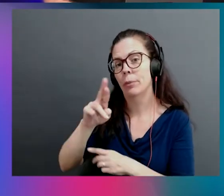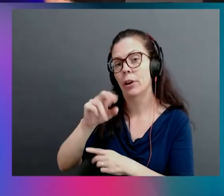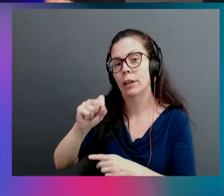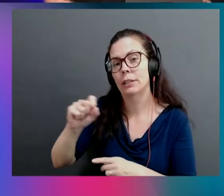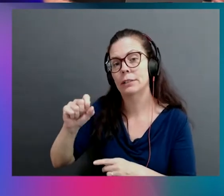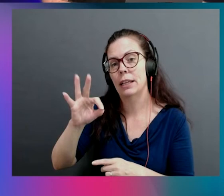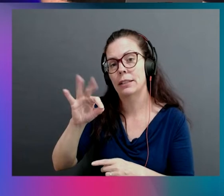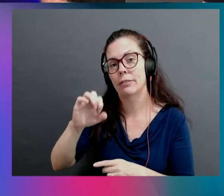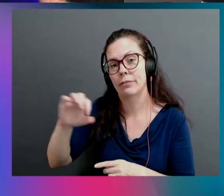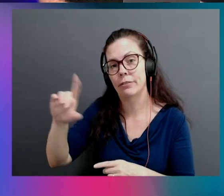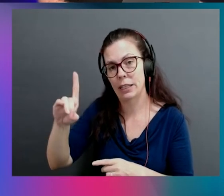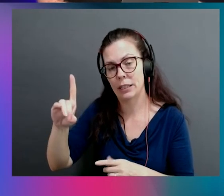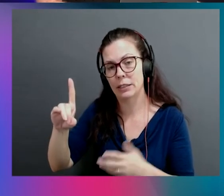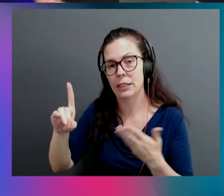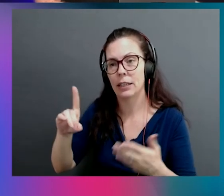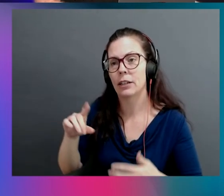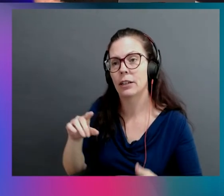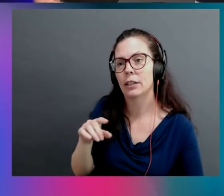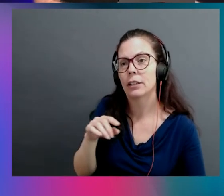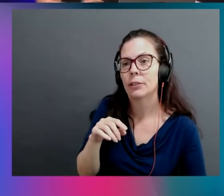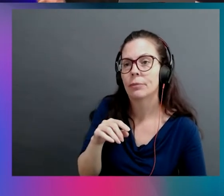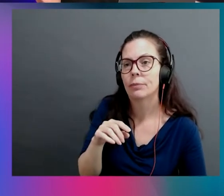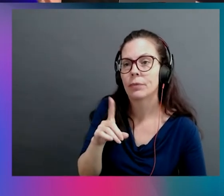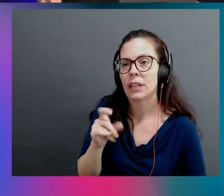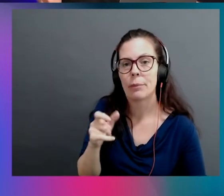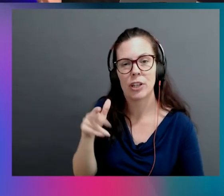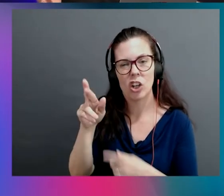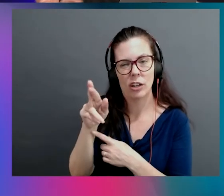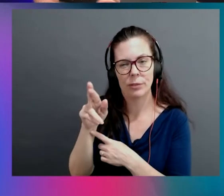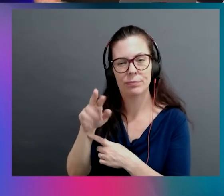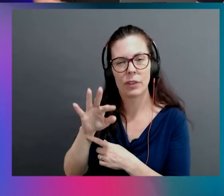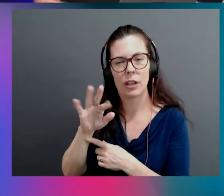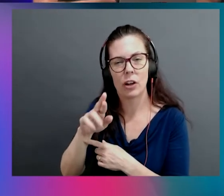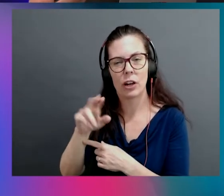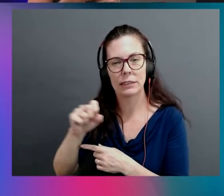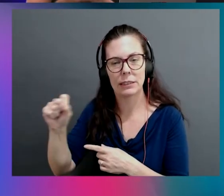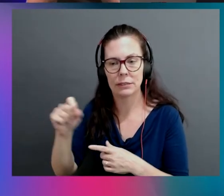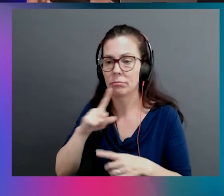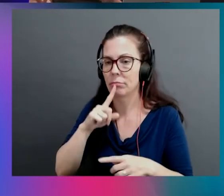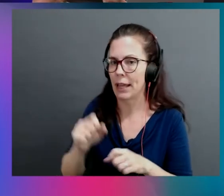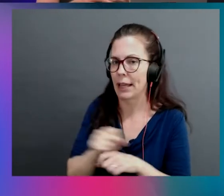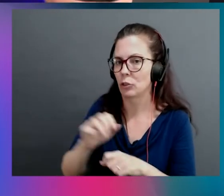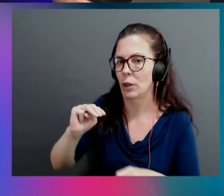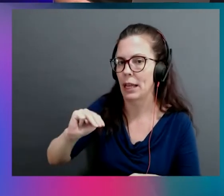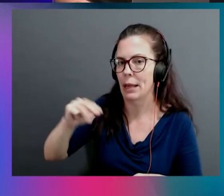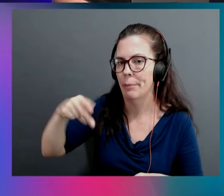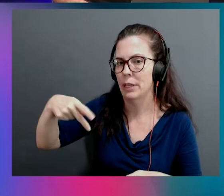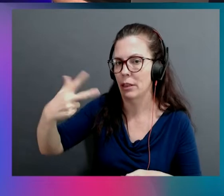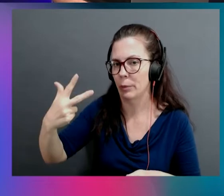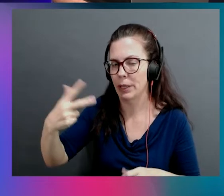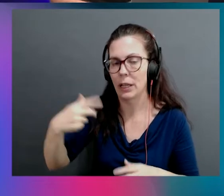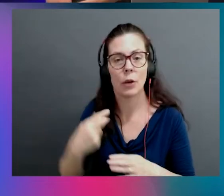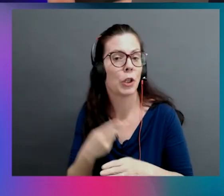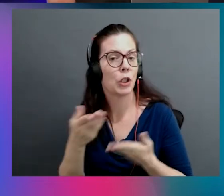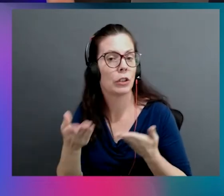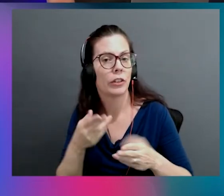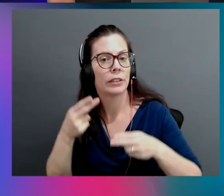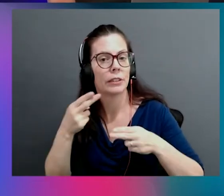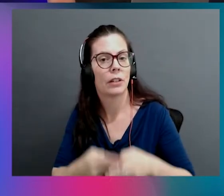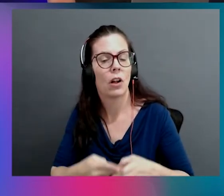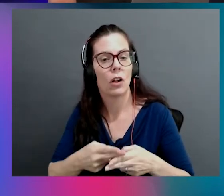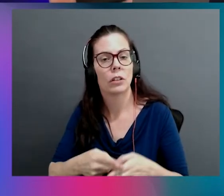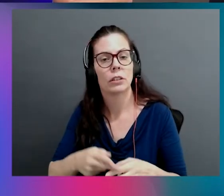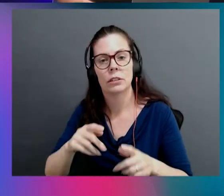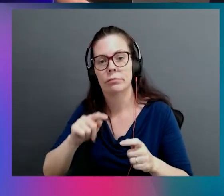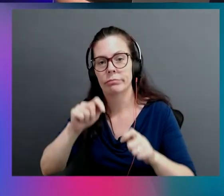here, different RSS feed, the actual MP3, and I'm going to use a service called Transcribe. So